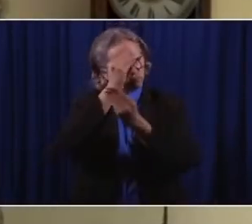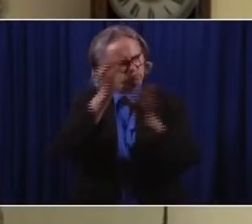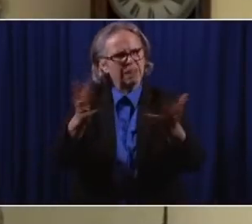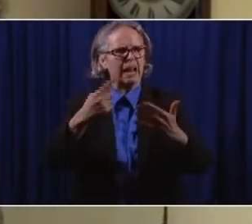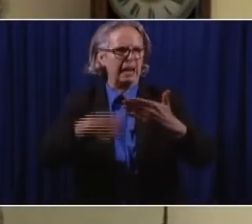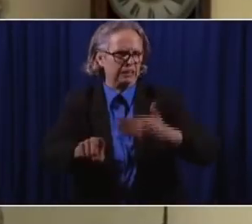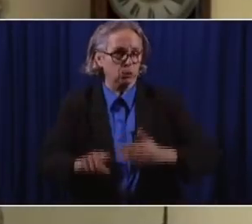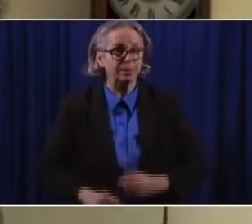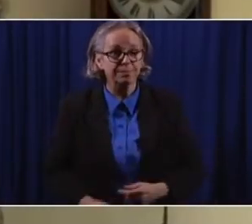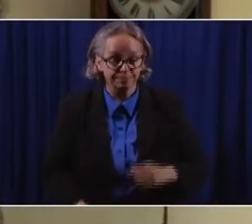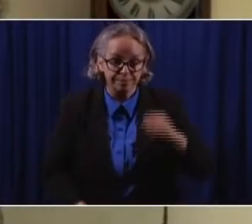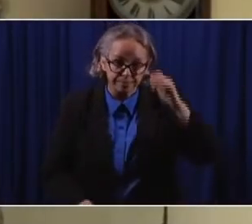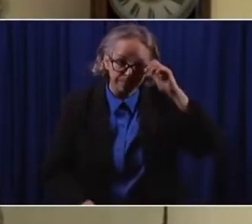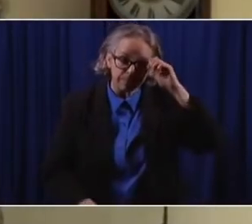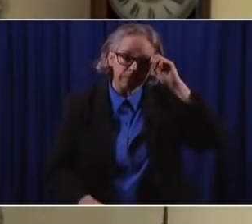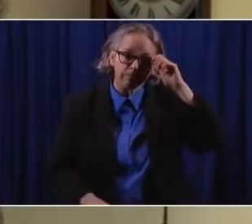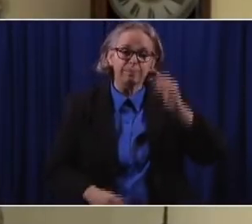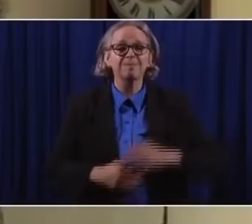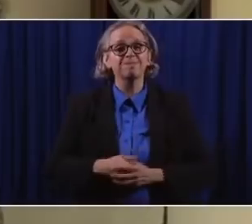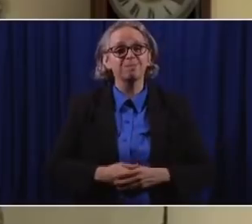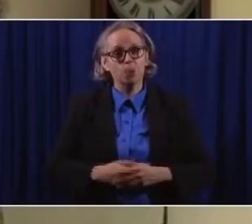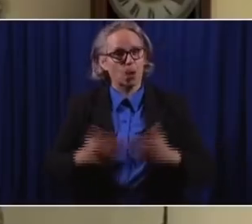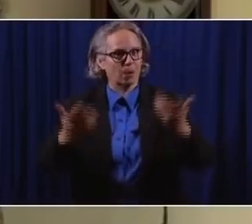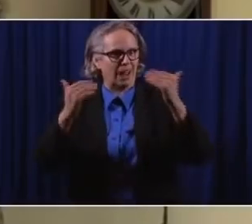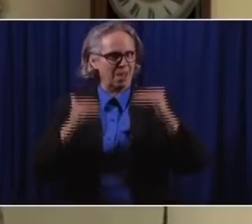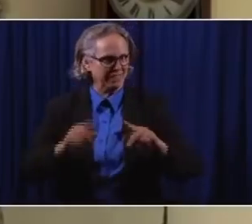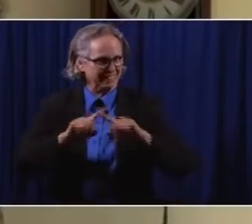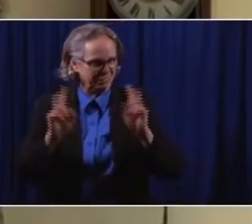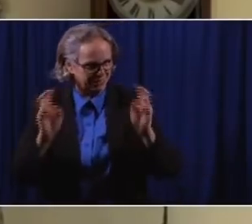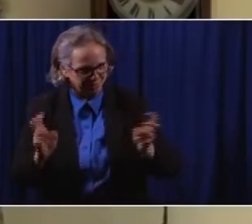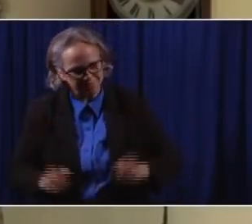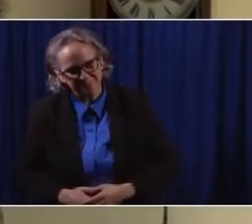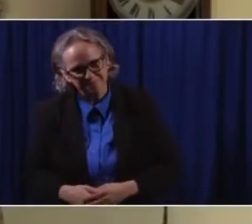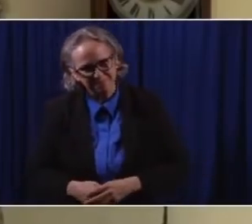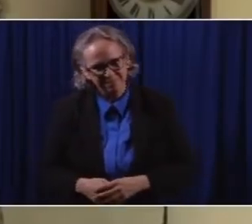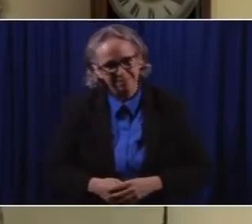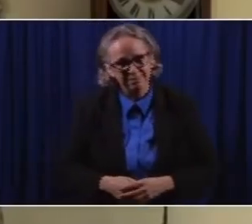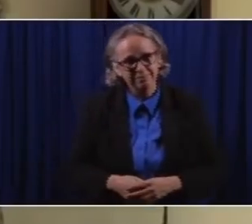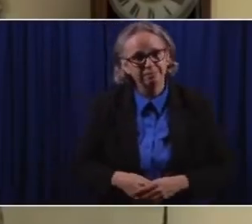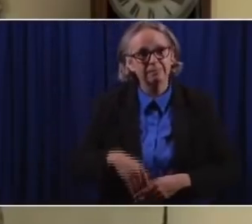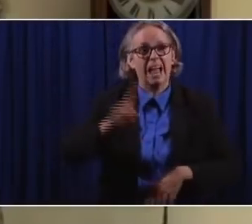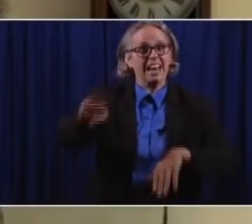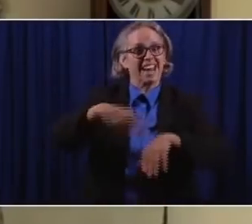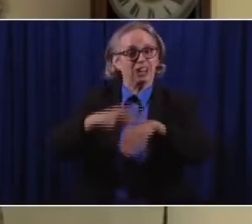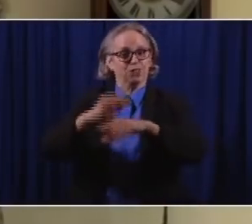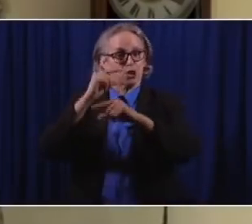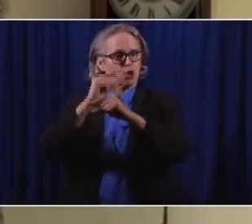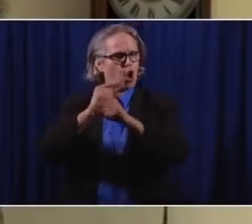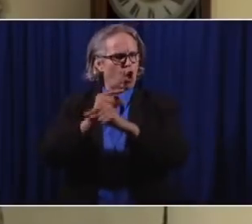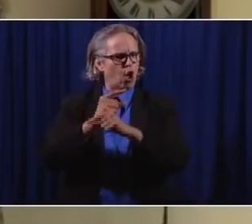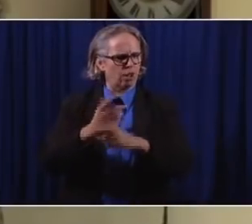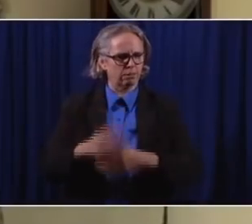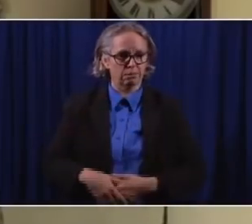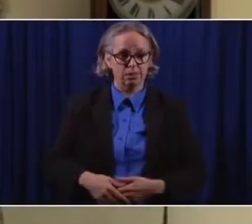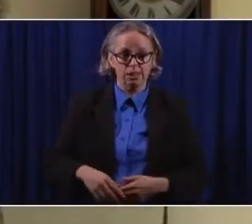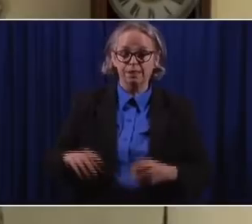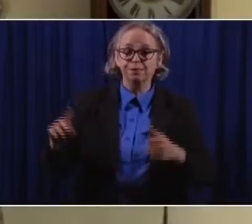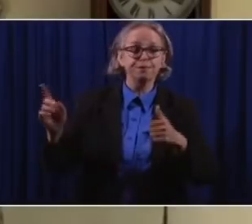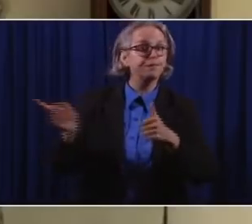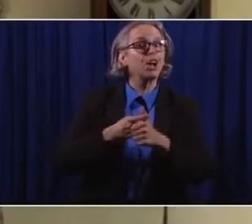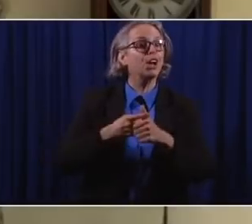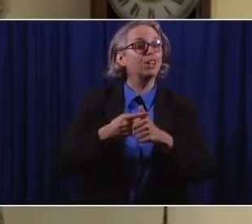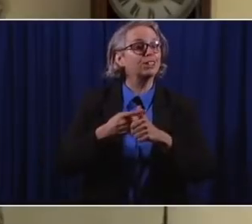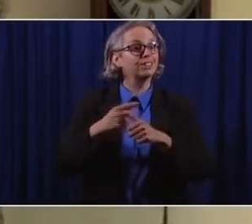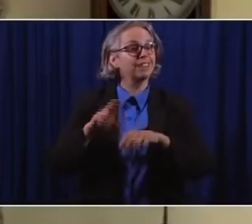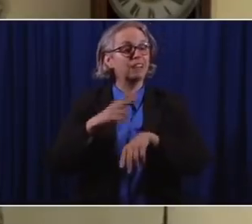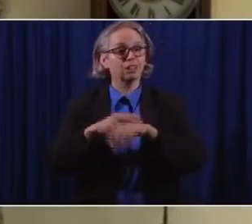Might mention the National Guard, the next presidential debate, the first one this year, is Tuesday in Cleveland, and Ohio is